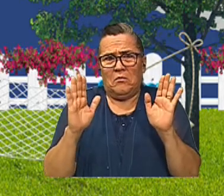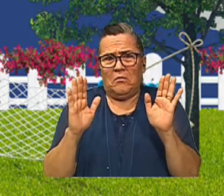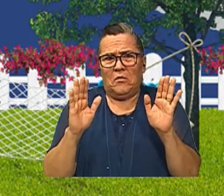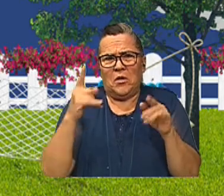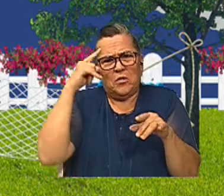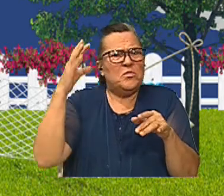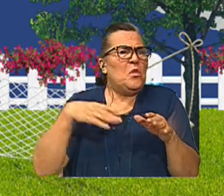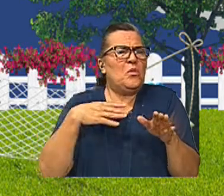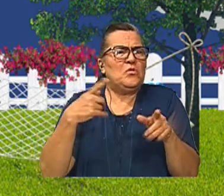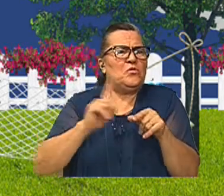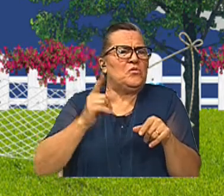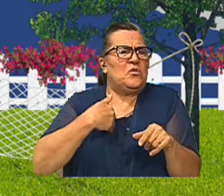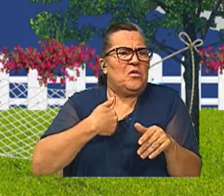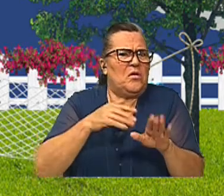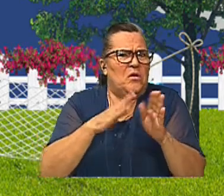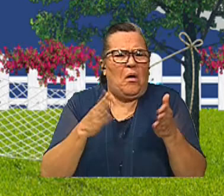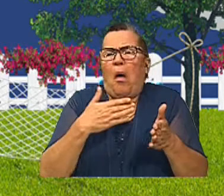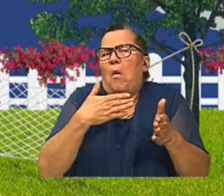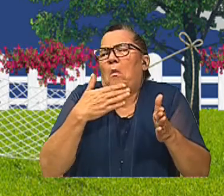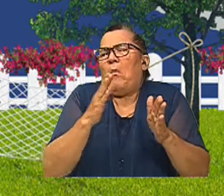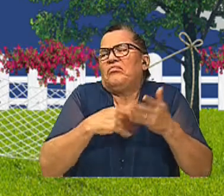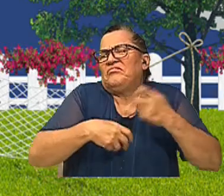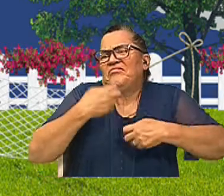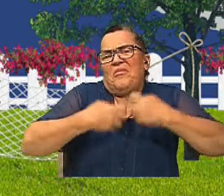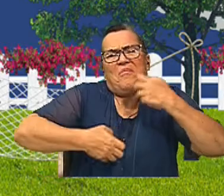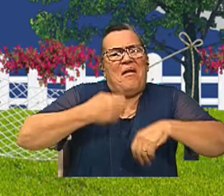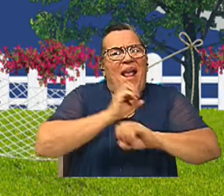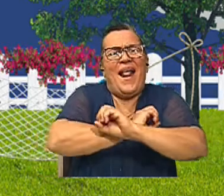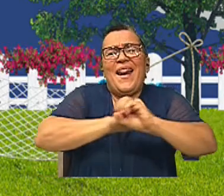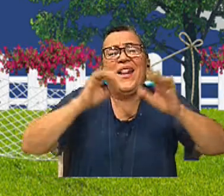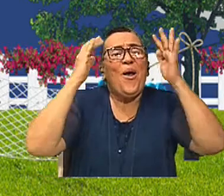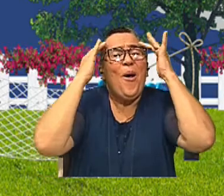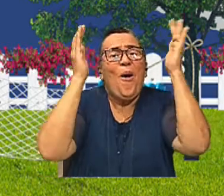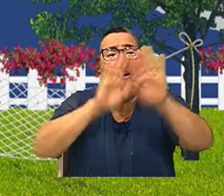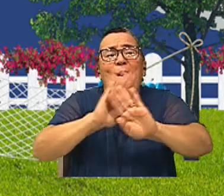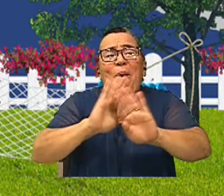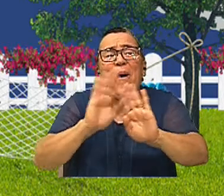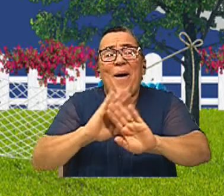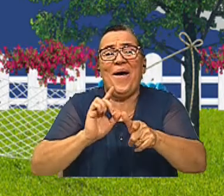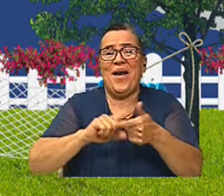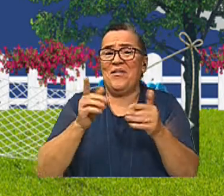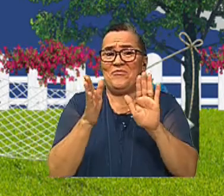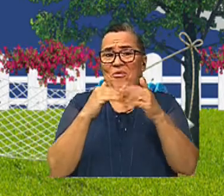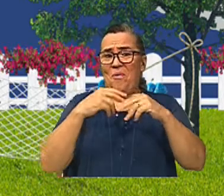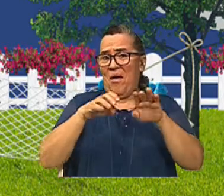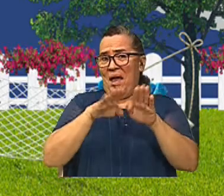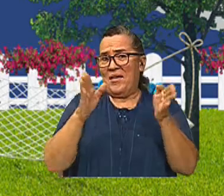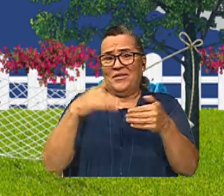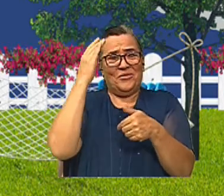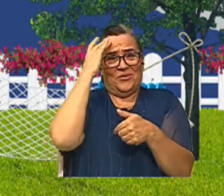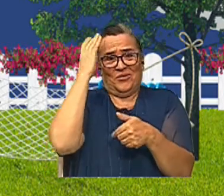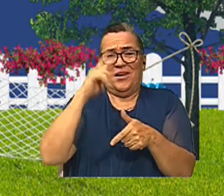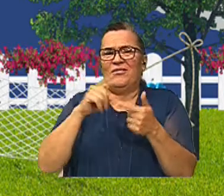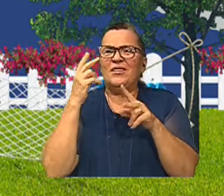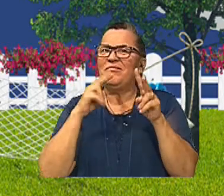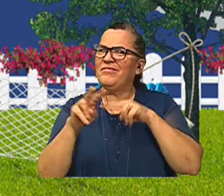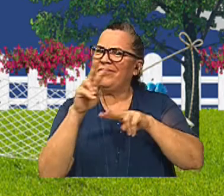table. No problem at all, no problem, don't worry. If you don't have a table, let's look